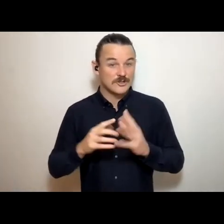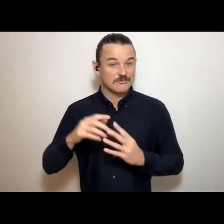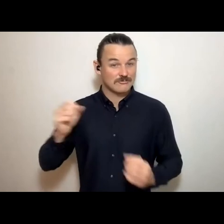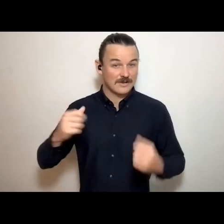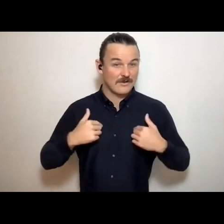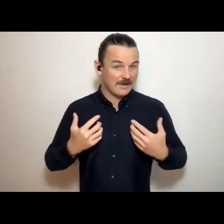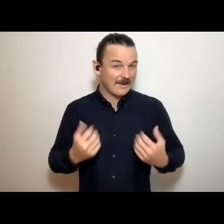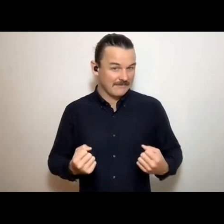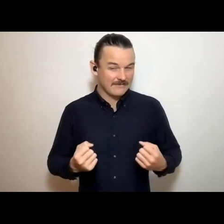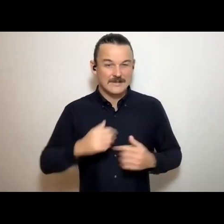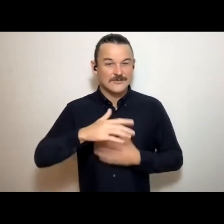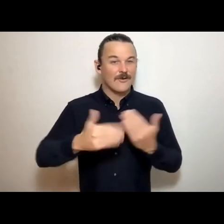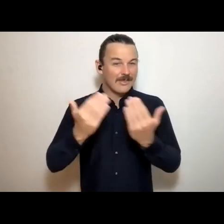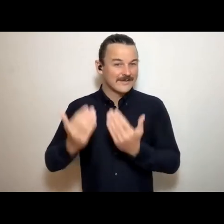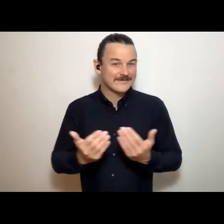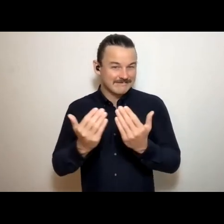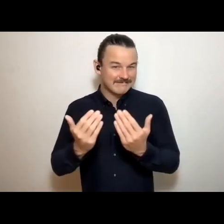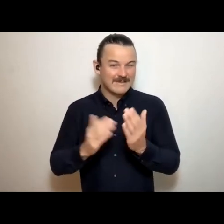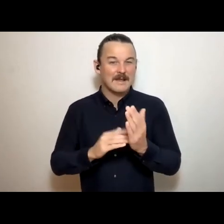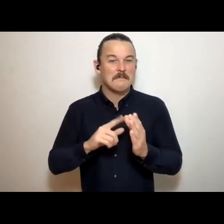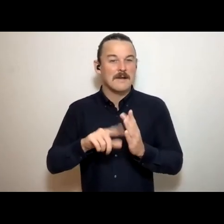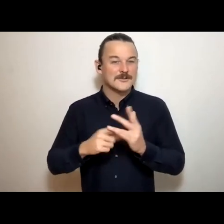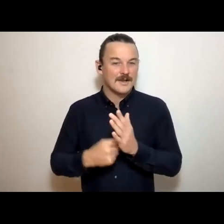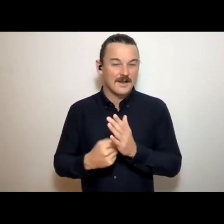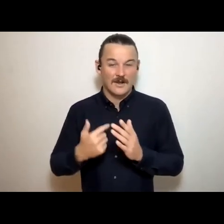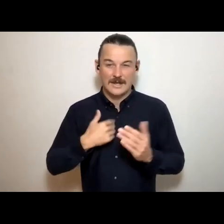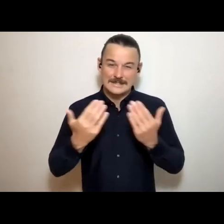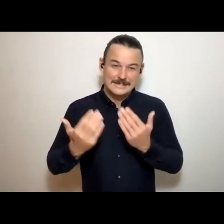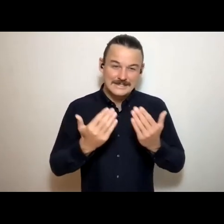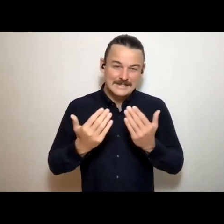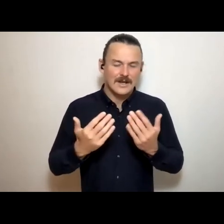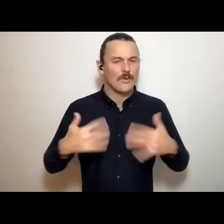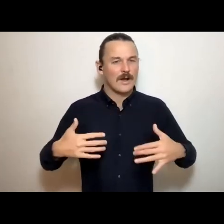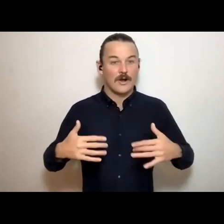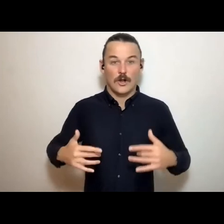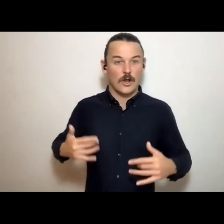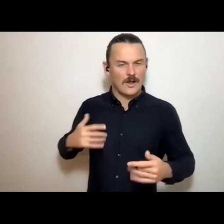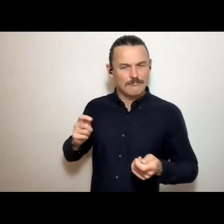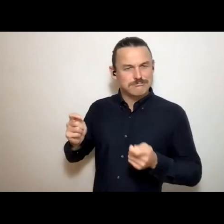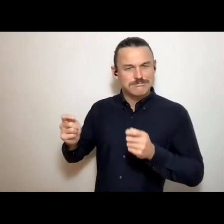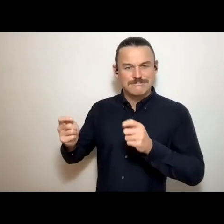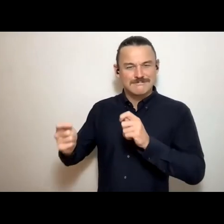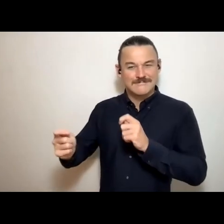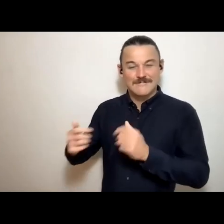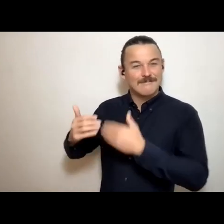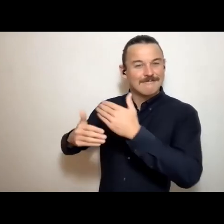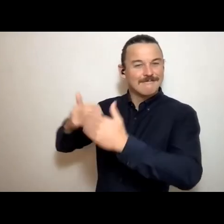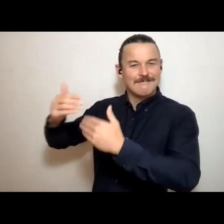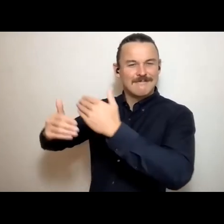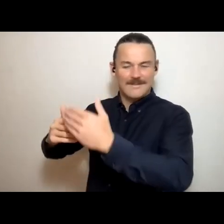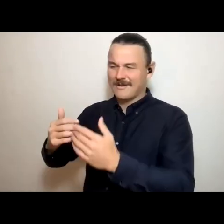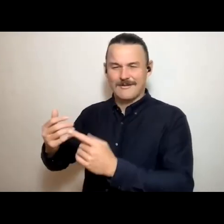that I could never have dreamed of. And perhaps I did dream of it a little bit,